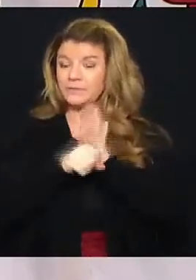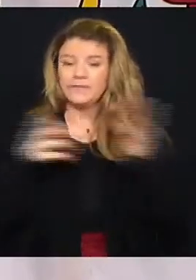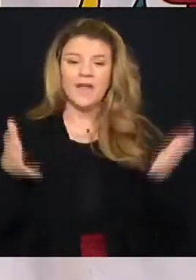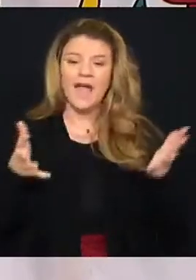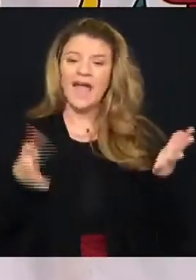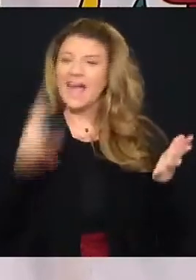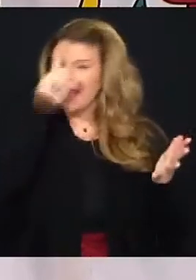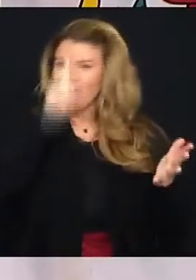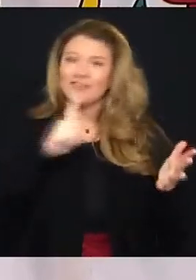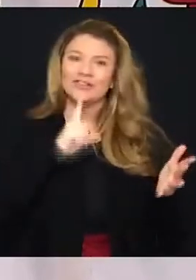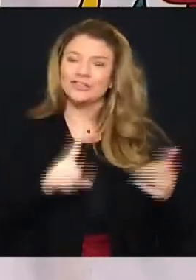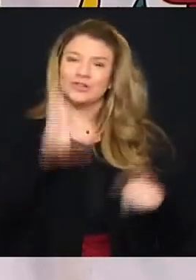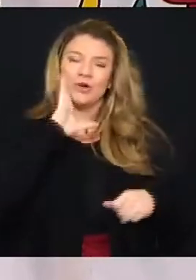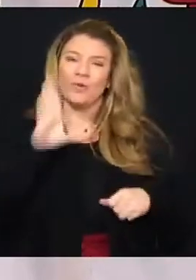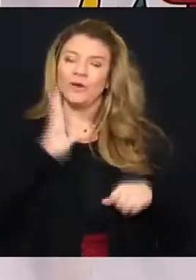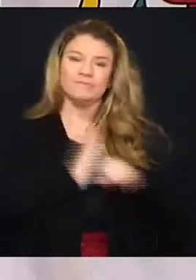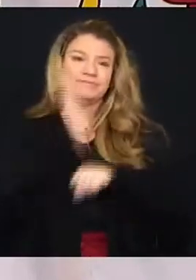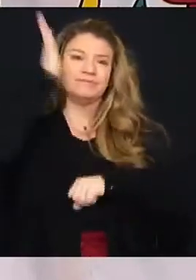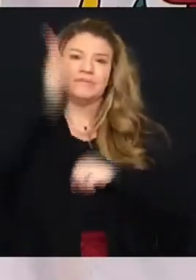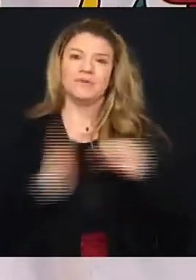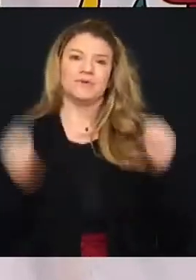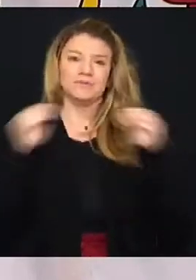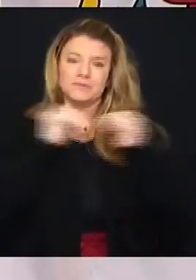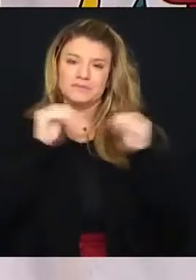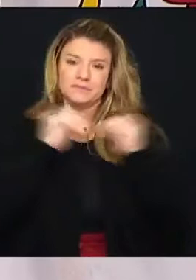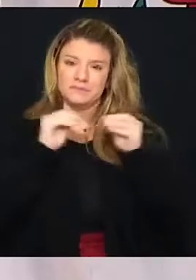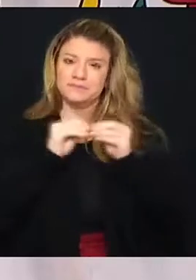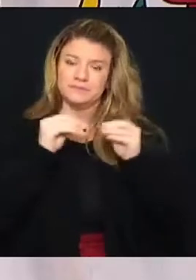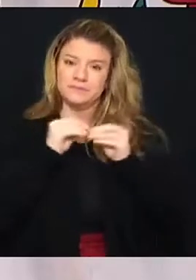surely skyrocket before this is over.